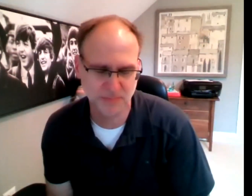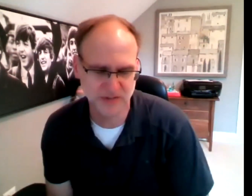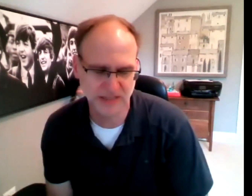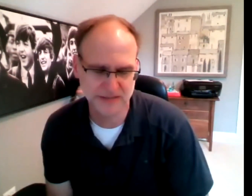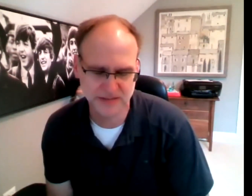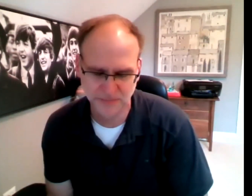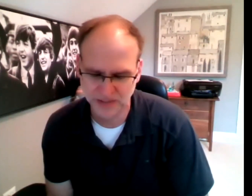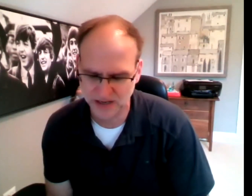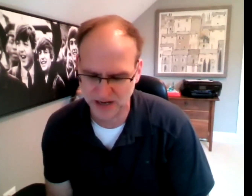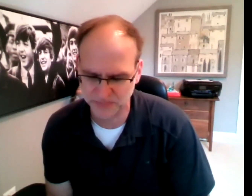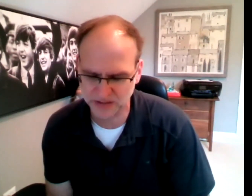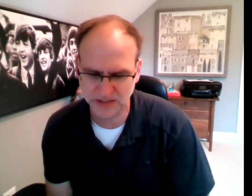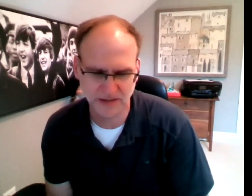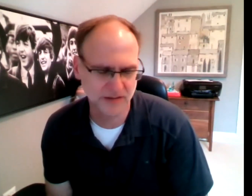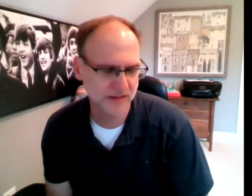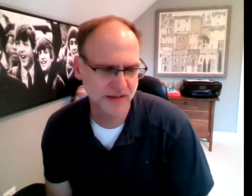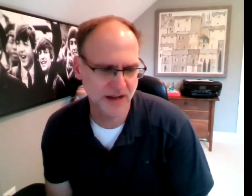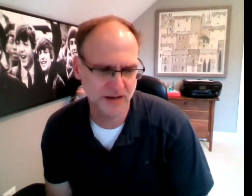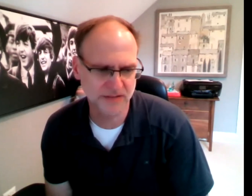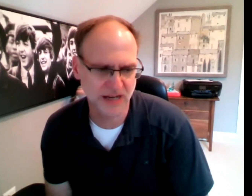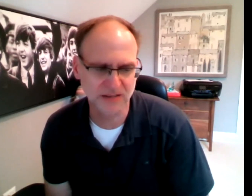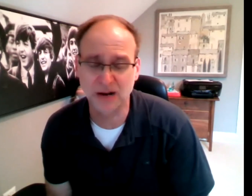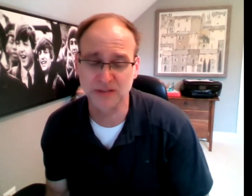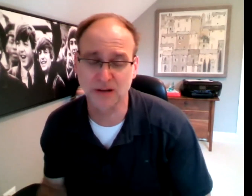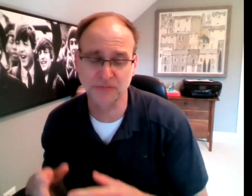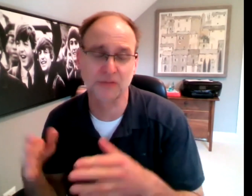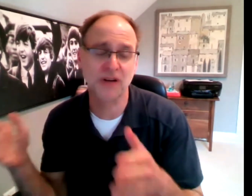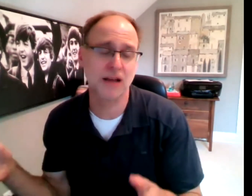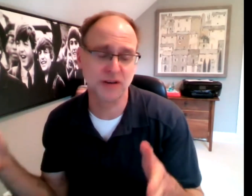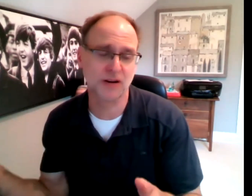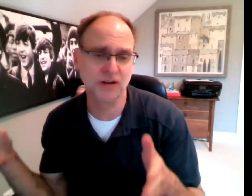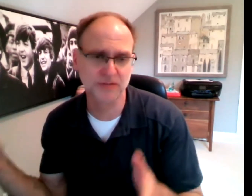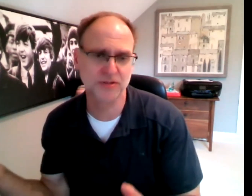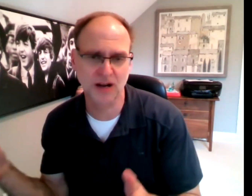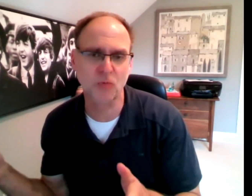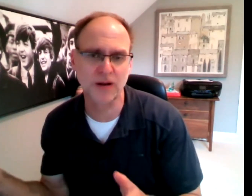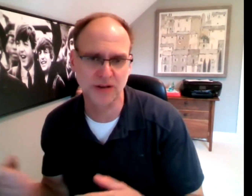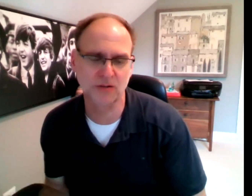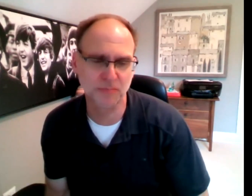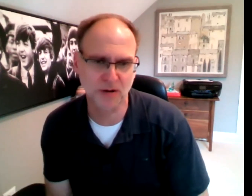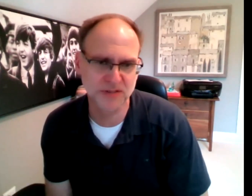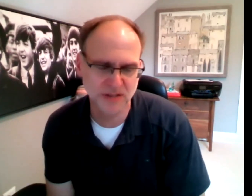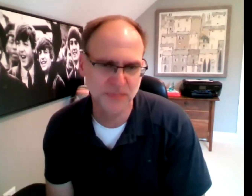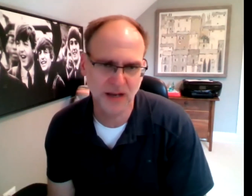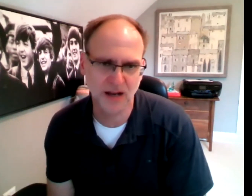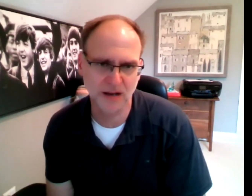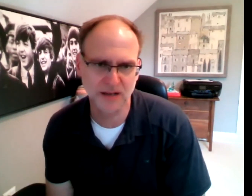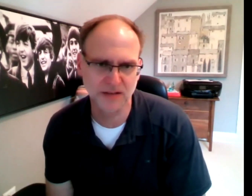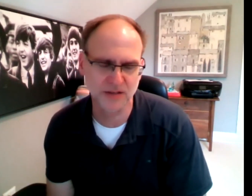funded once the budget gets cleared, that'll allow for a 5-year window